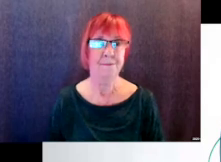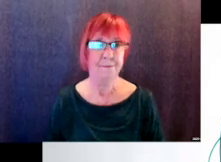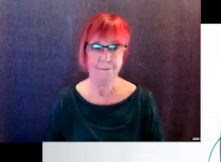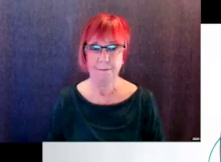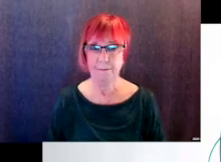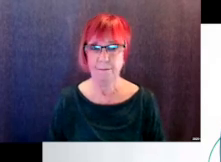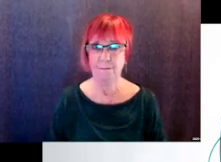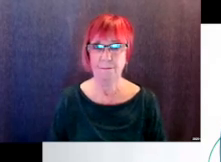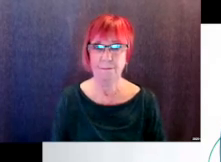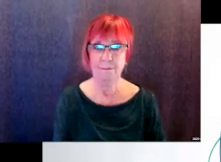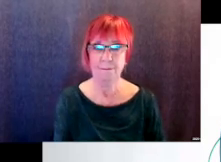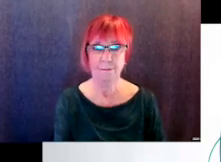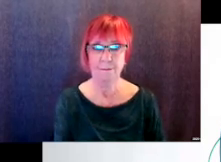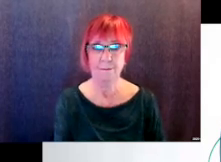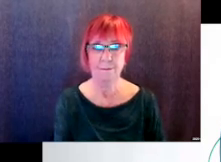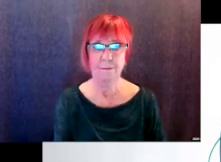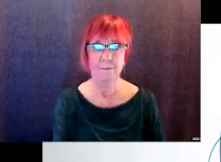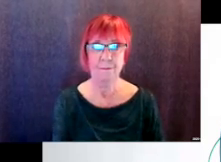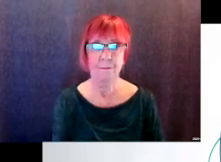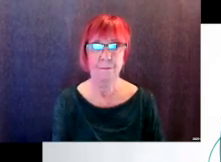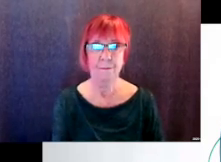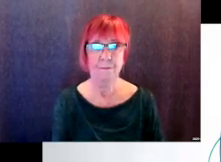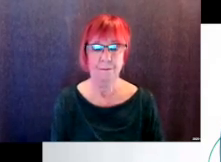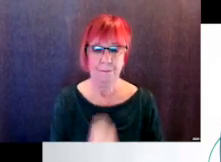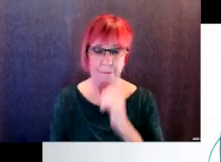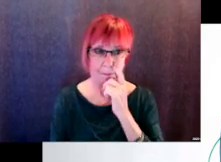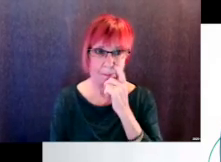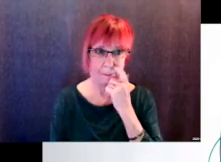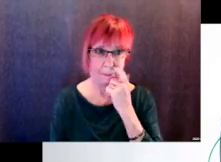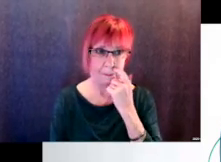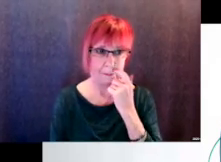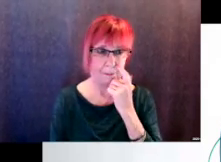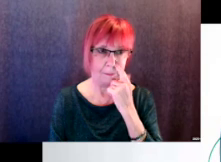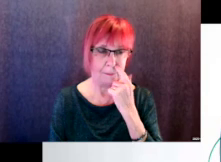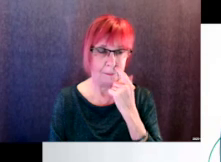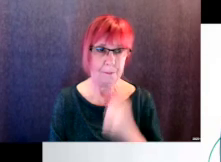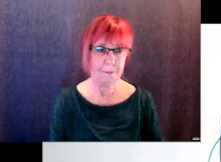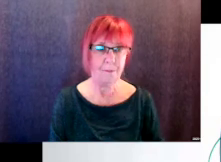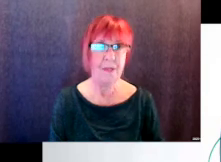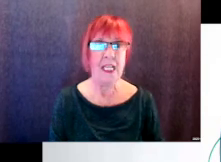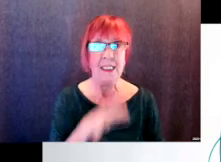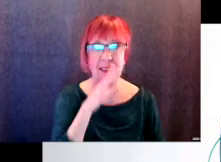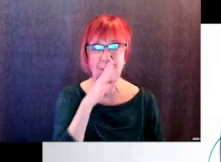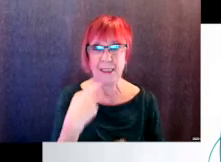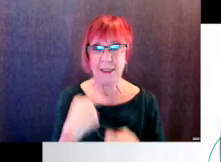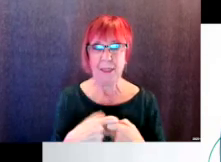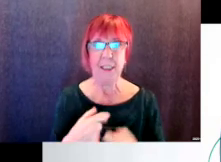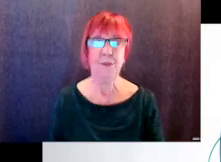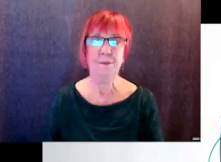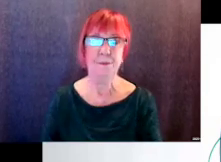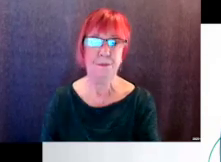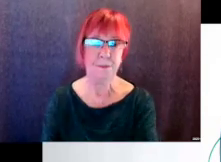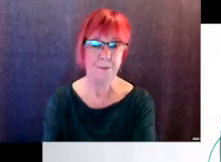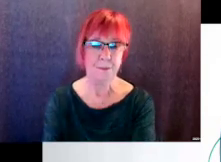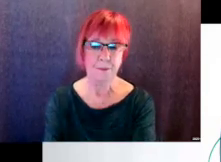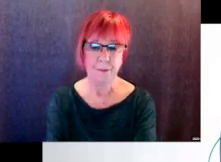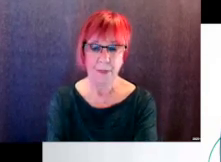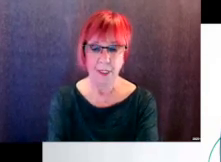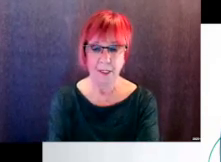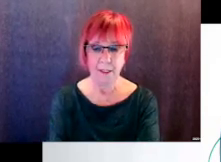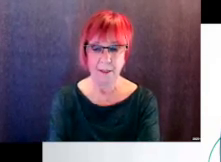agenda, slides, and attendee list. Staff would drop a link in the chat where this information can be